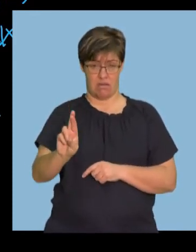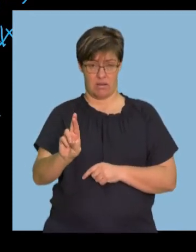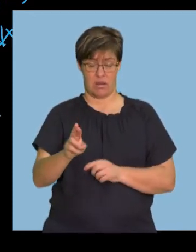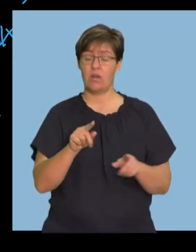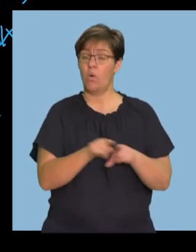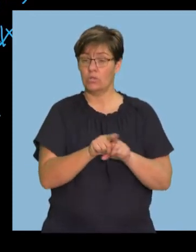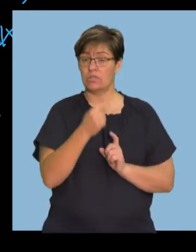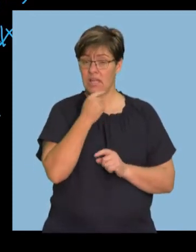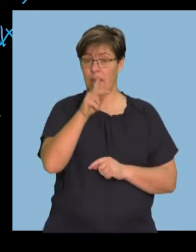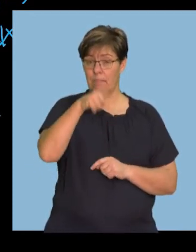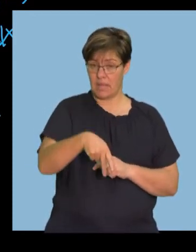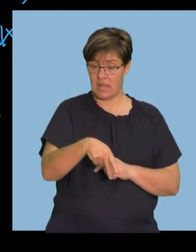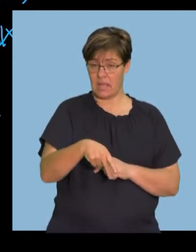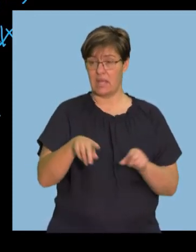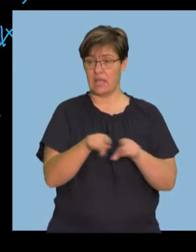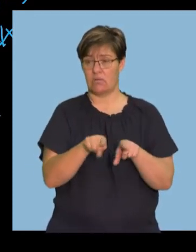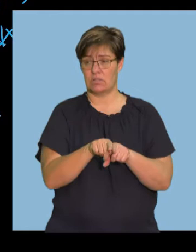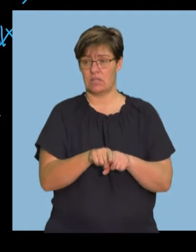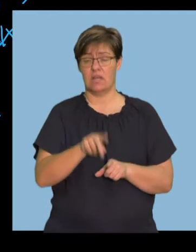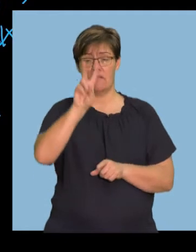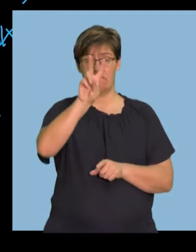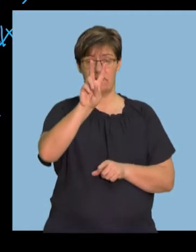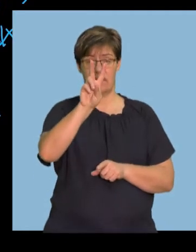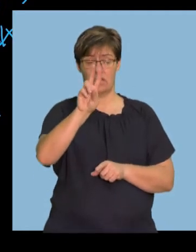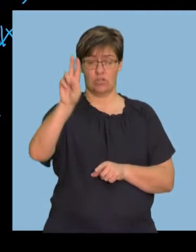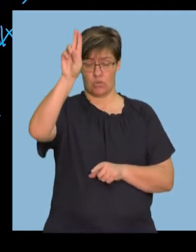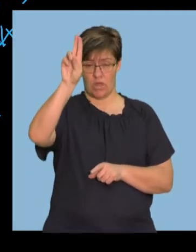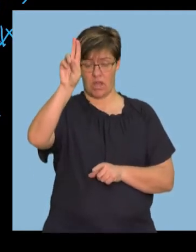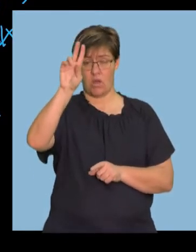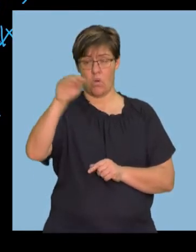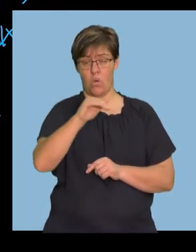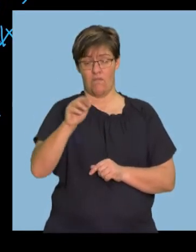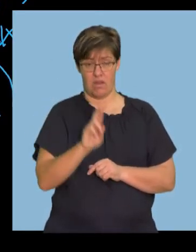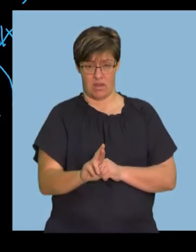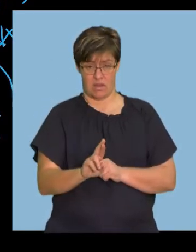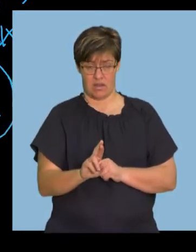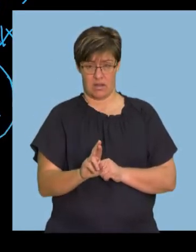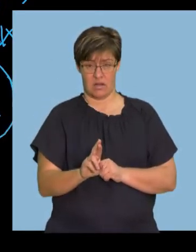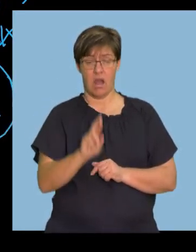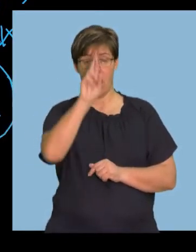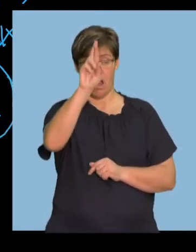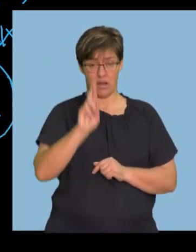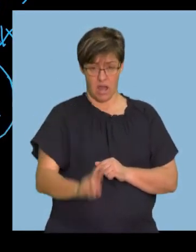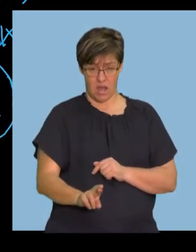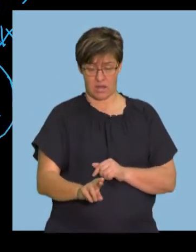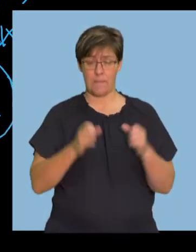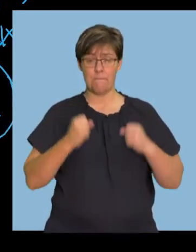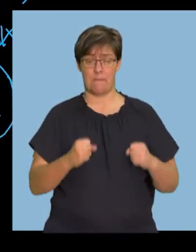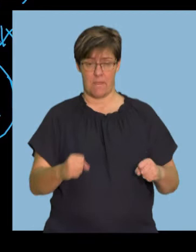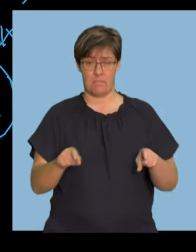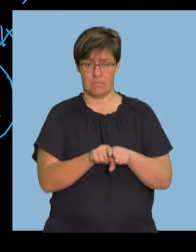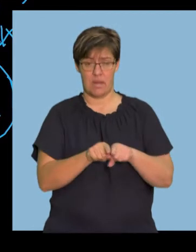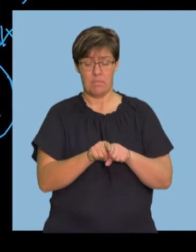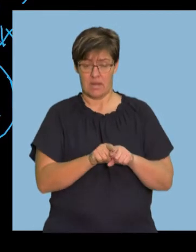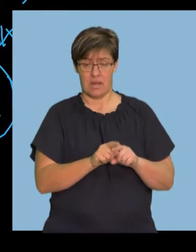At the same time, we're saying P is equals to V squared over R. So if R in both cases is constant, this